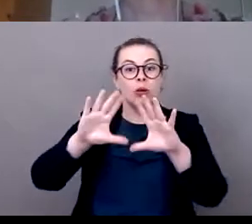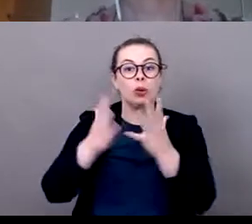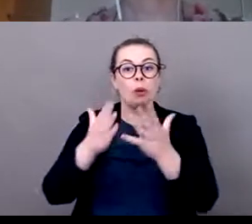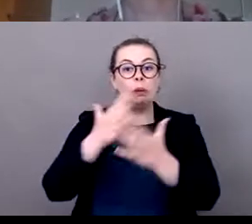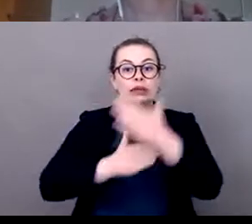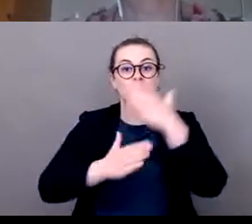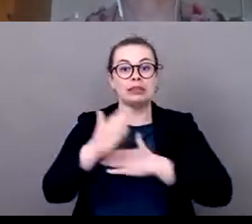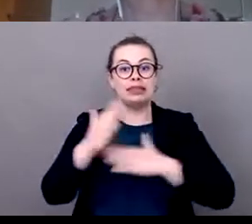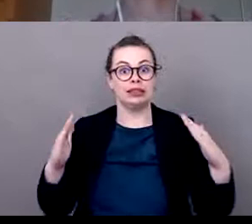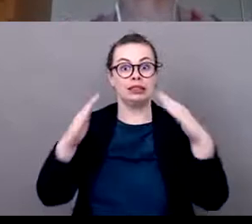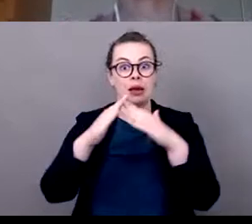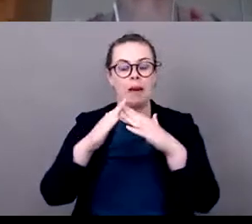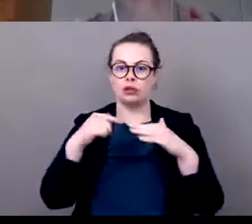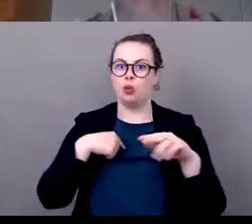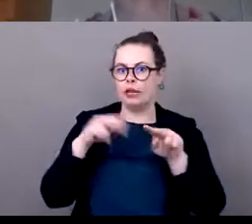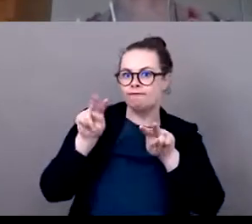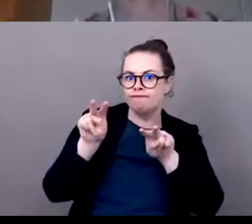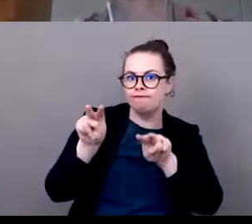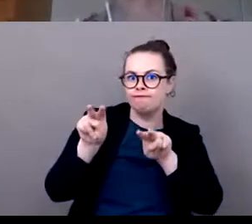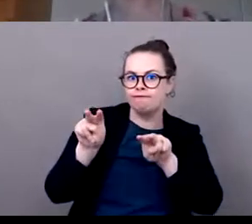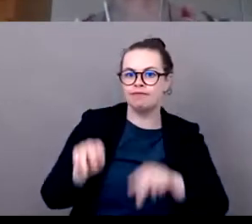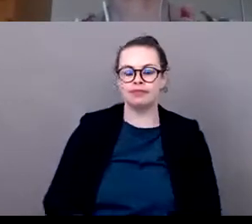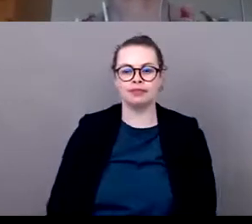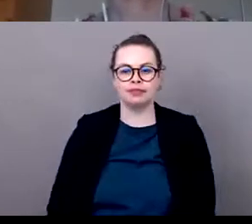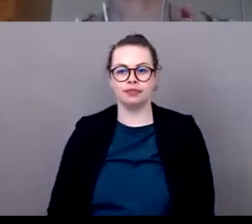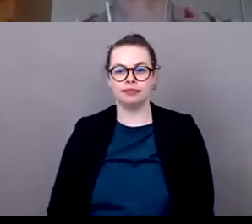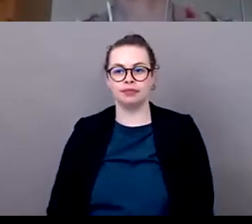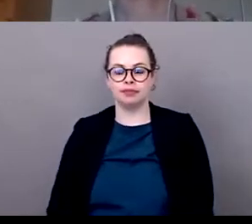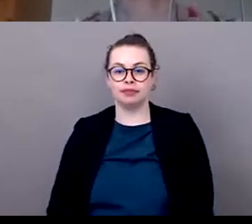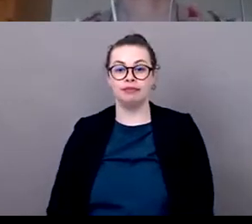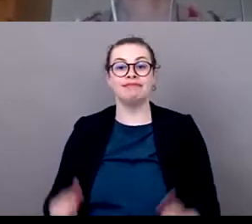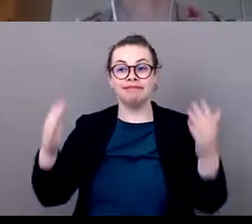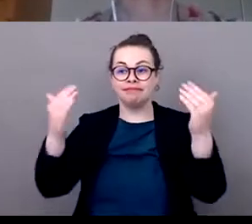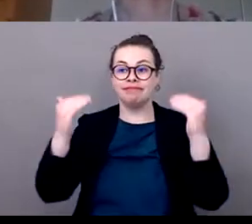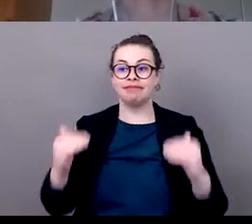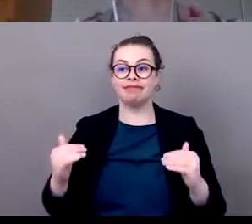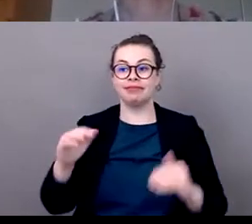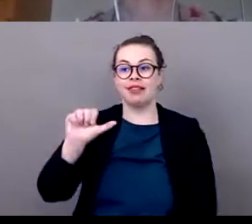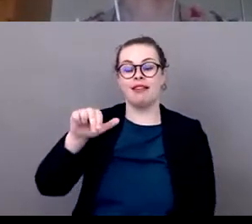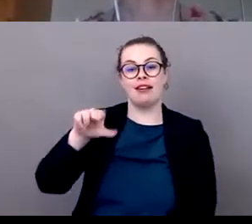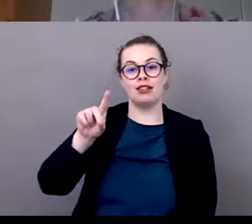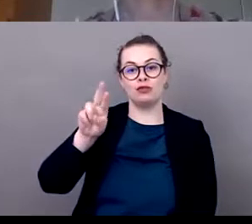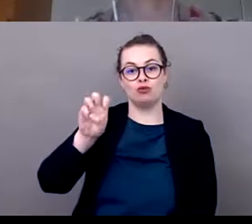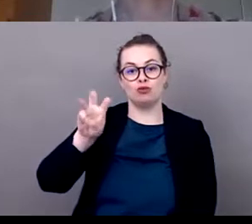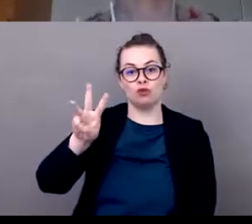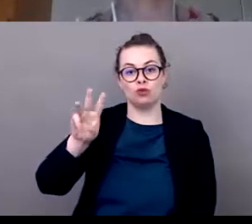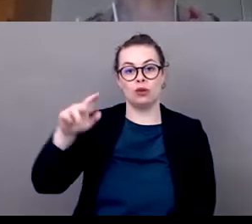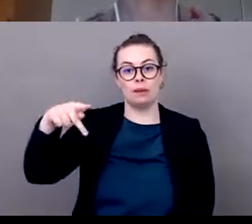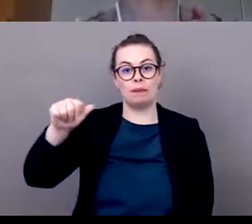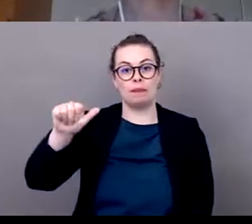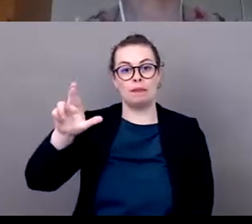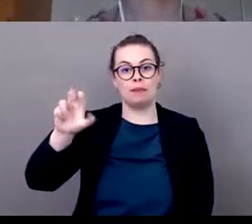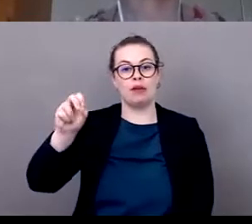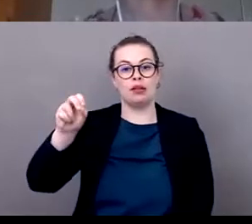sommet. Merci beaucoup. En dernier lieu, je vais maintenant accueillir M. Andrew Parsons,